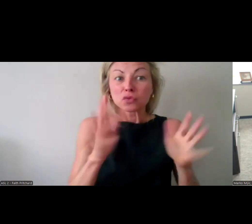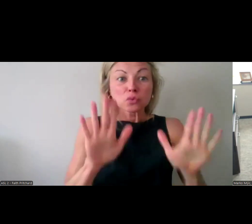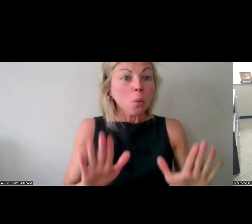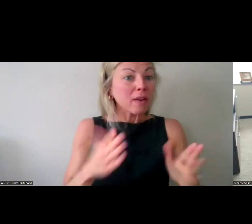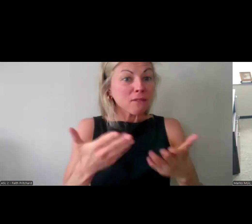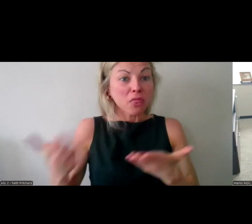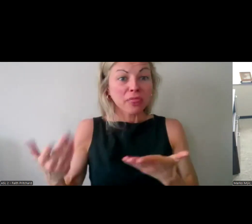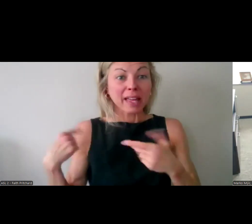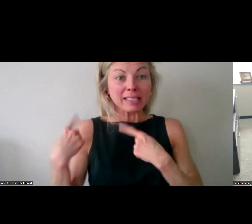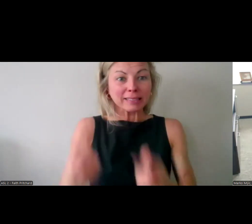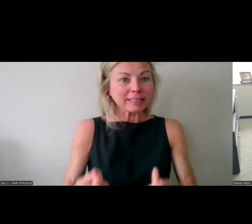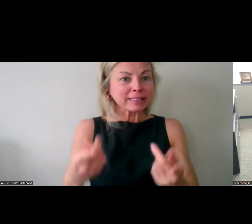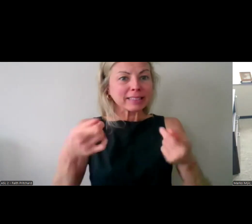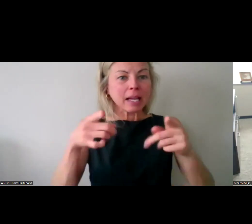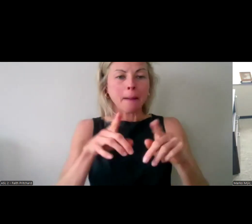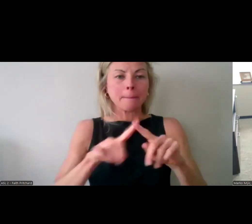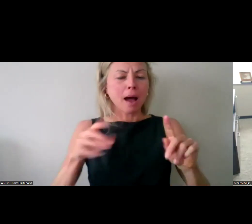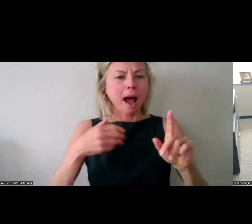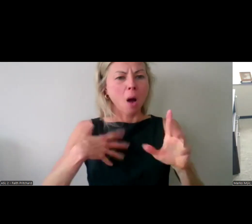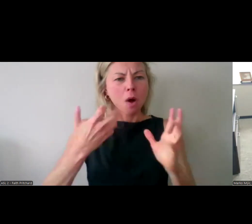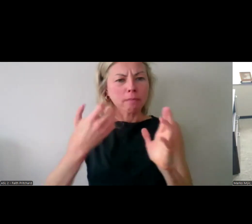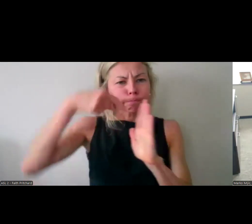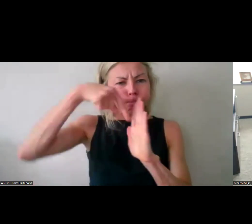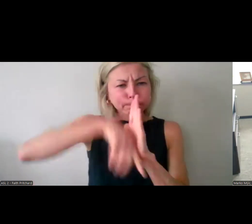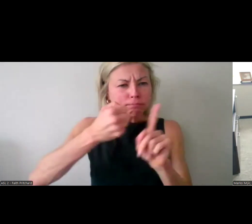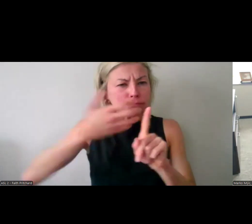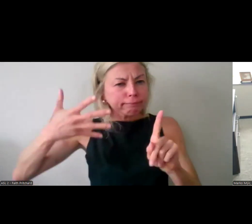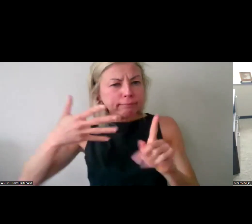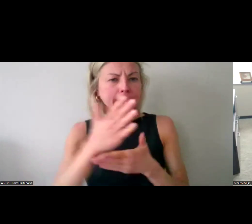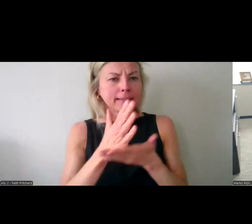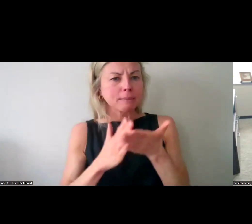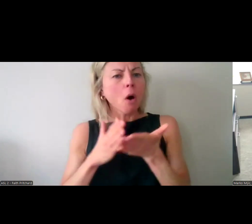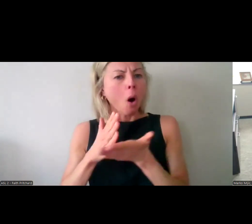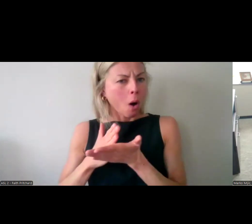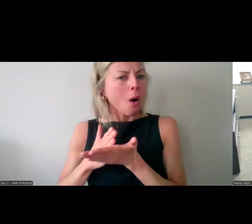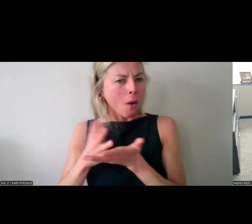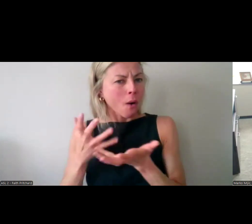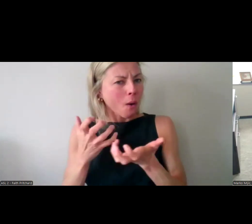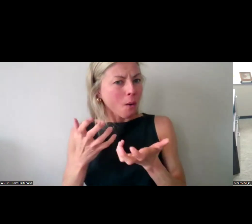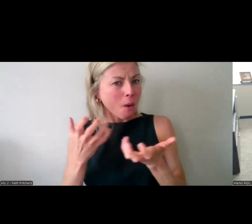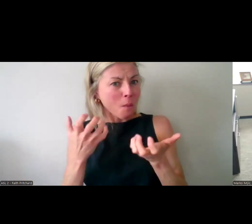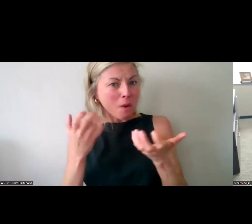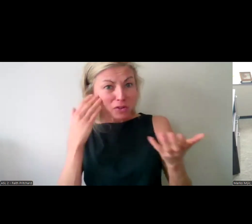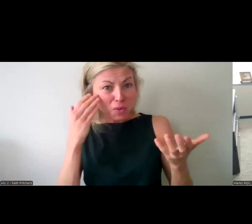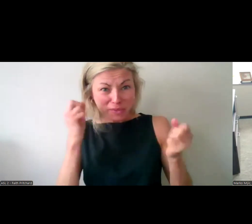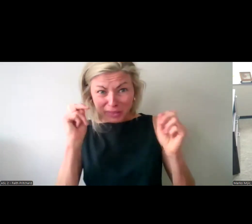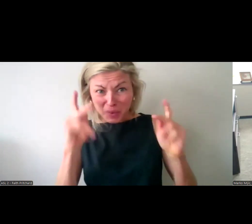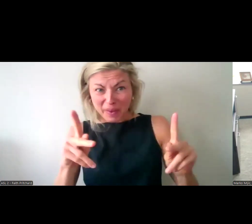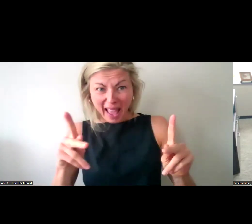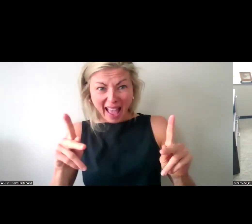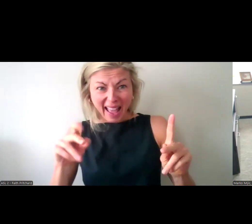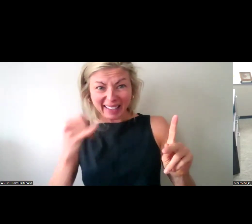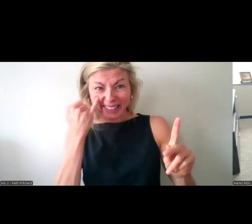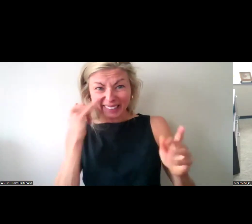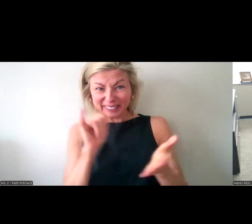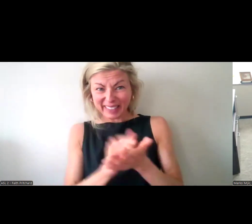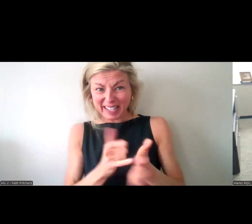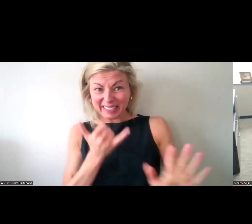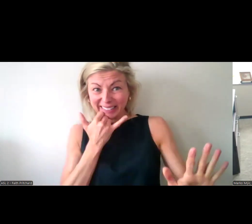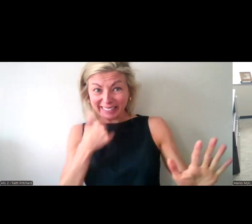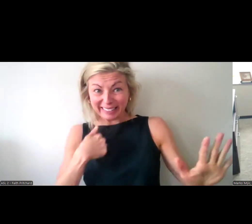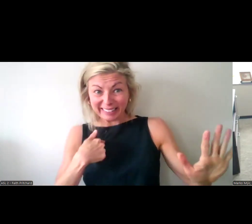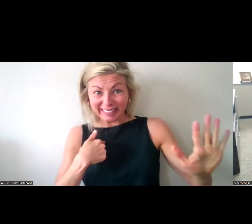and I just want to dig into some of the pieces. If would that be okay, or is that go afoul of any rules?